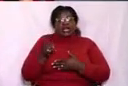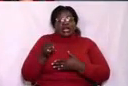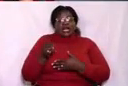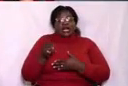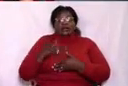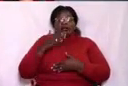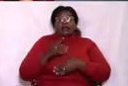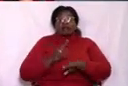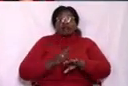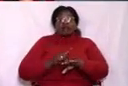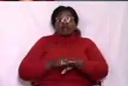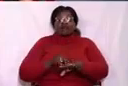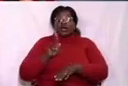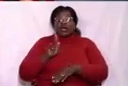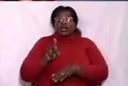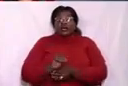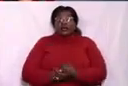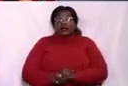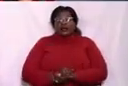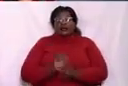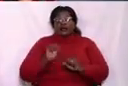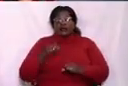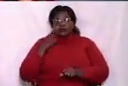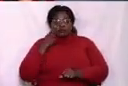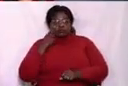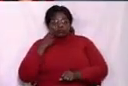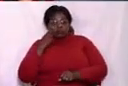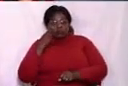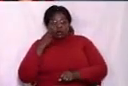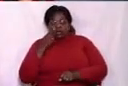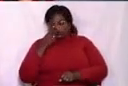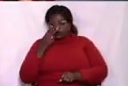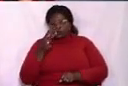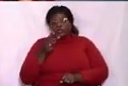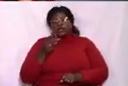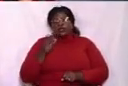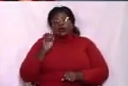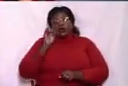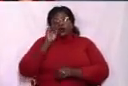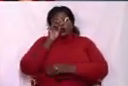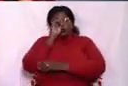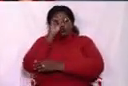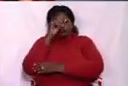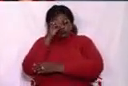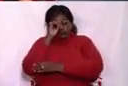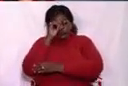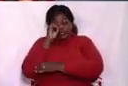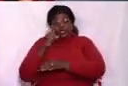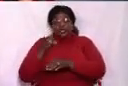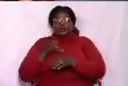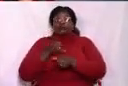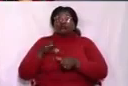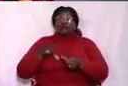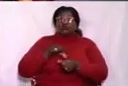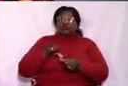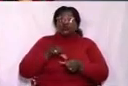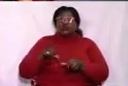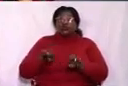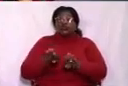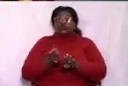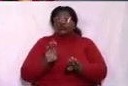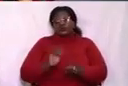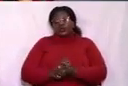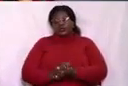time. So you have to keep an eye on our social media platforms for updates. Now on